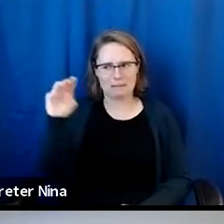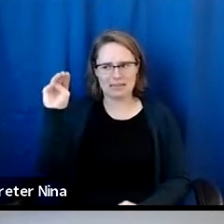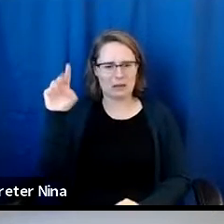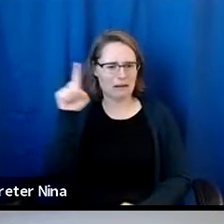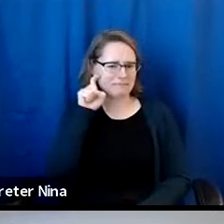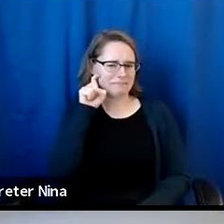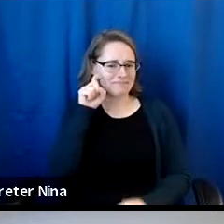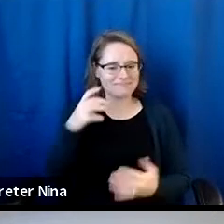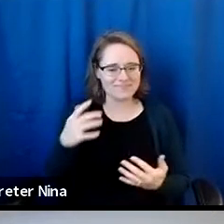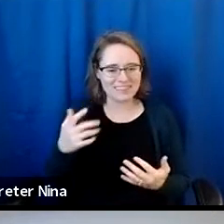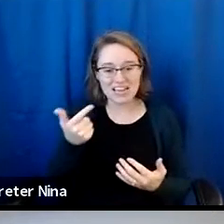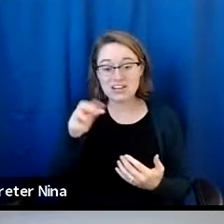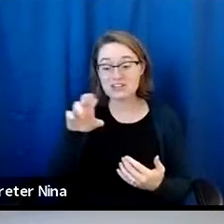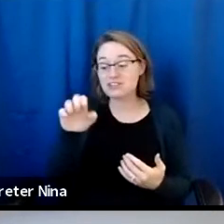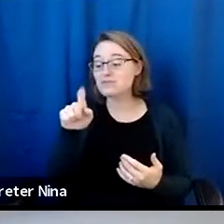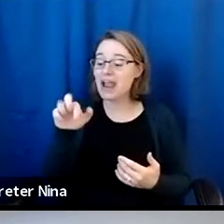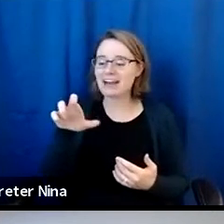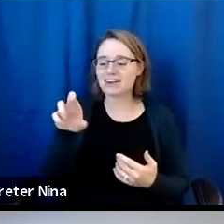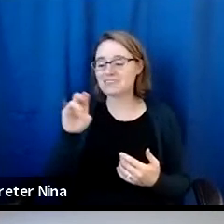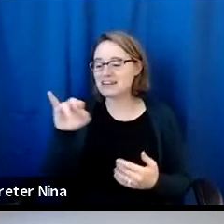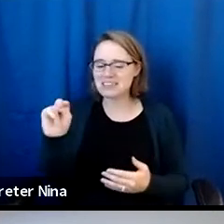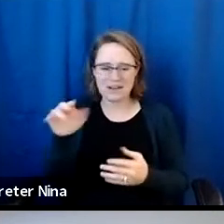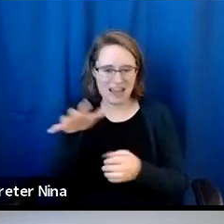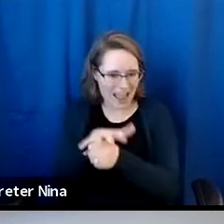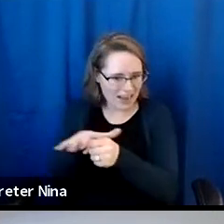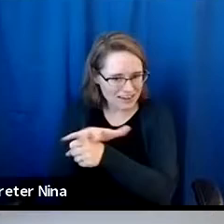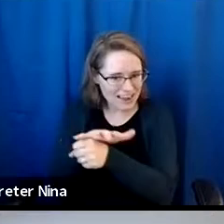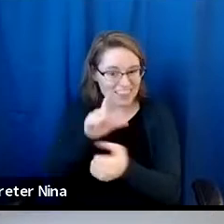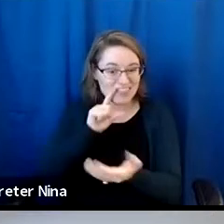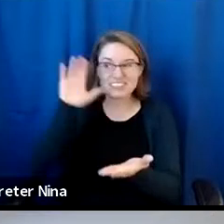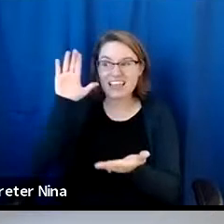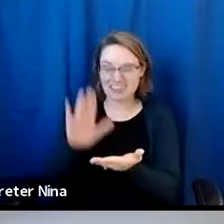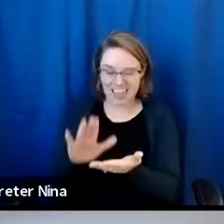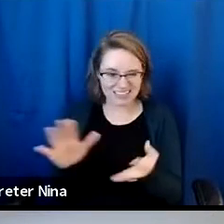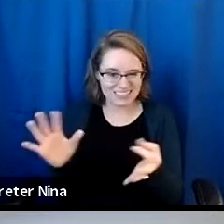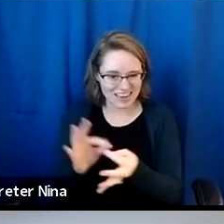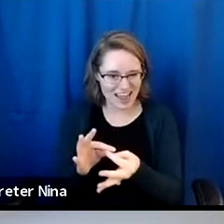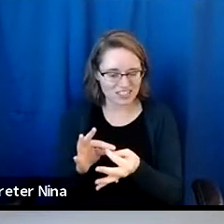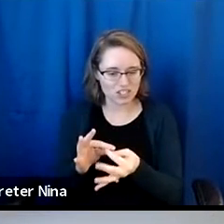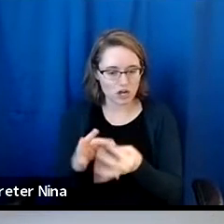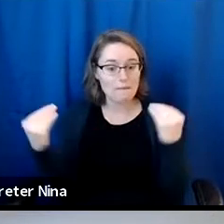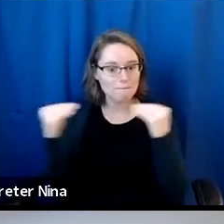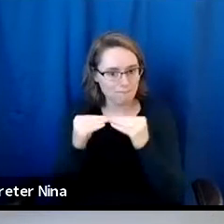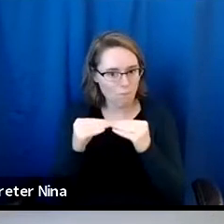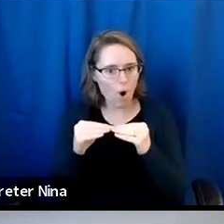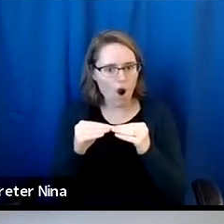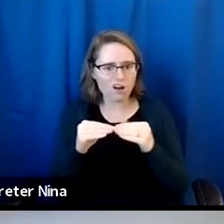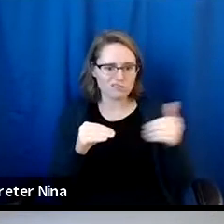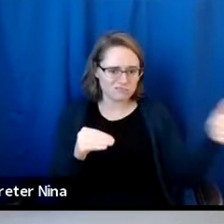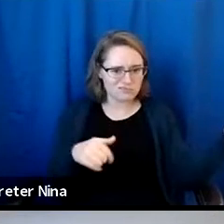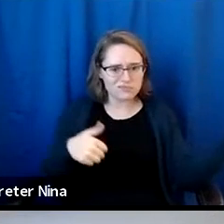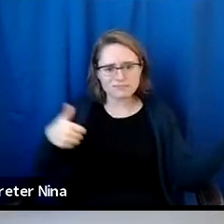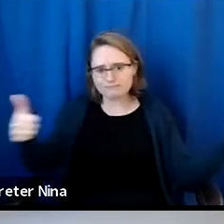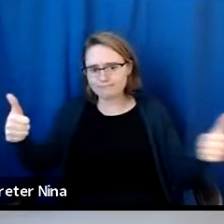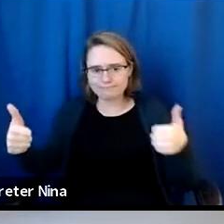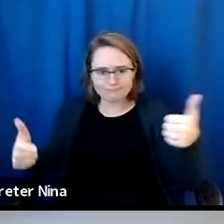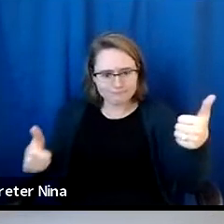Minnesota, in the greater Minnesota area, there's even less connection, and we're even more spread out. So